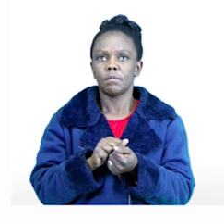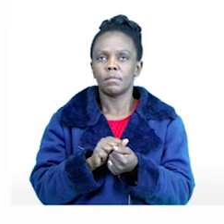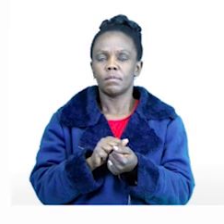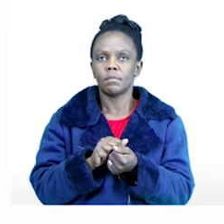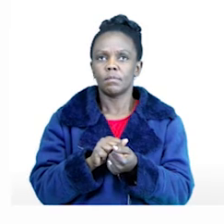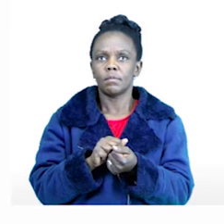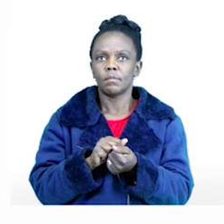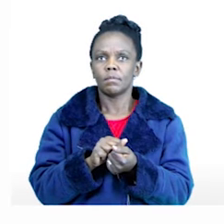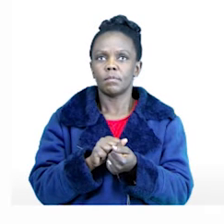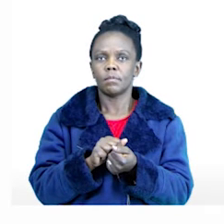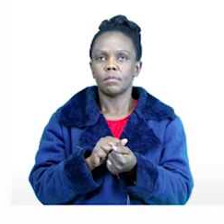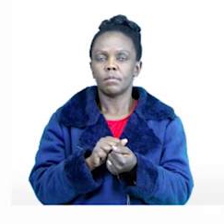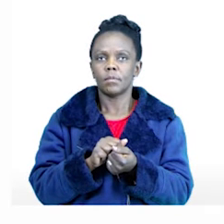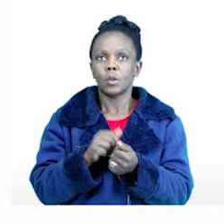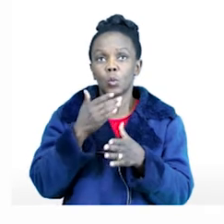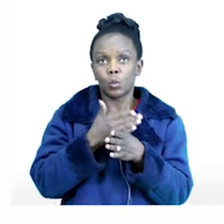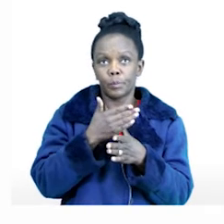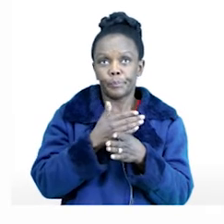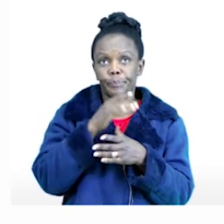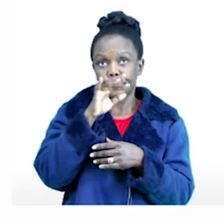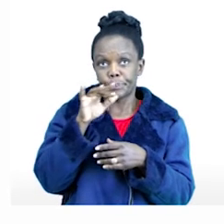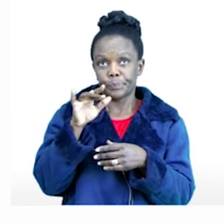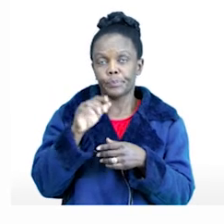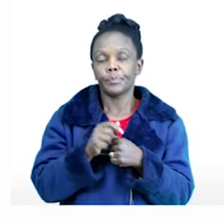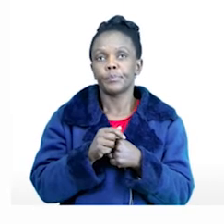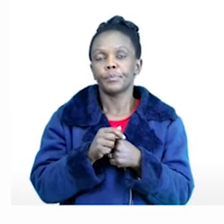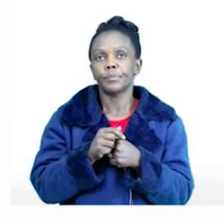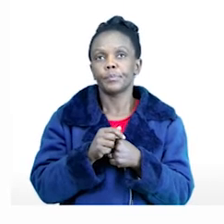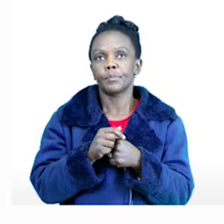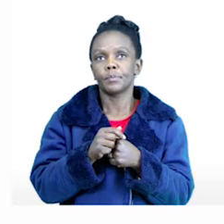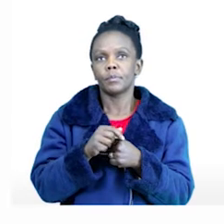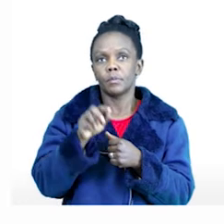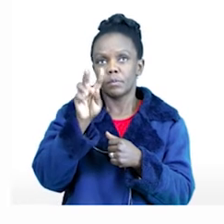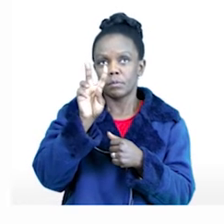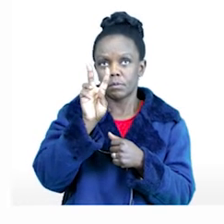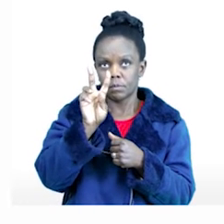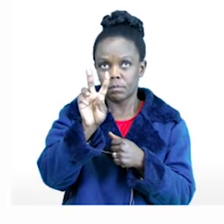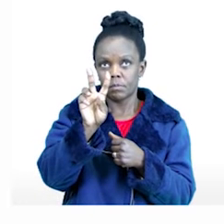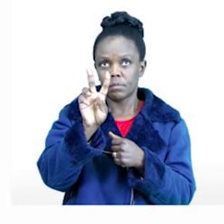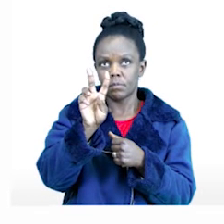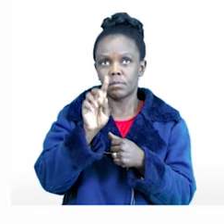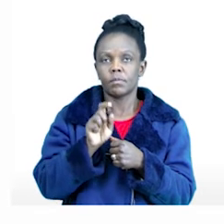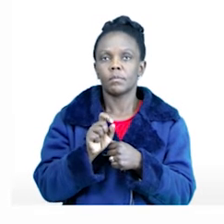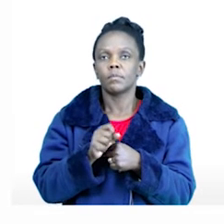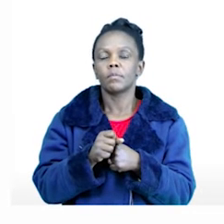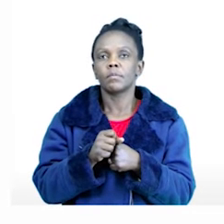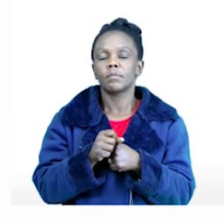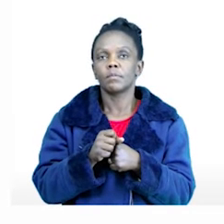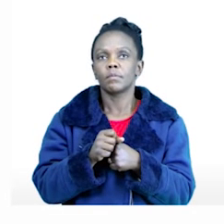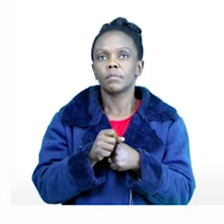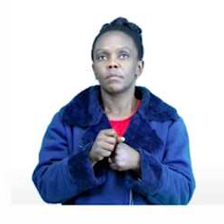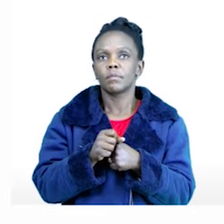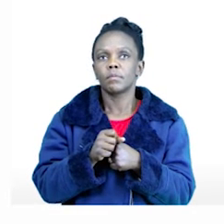being introduced to a new letter. The name of the letter is V, and the sound that